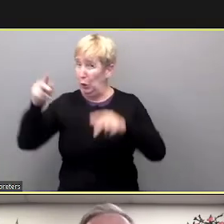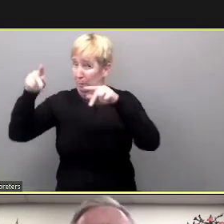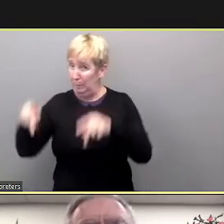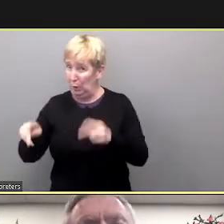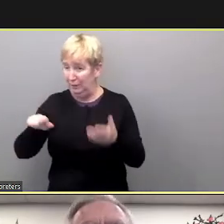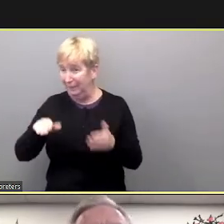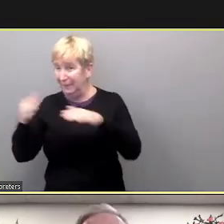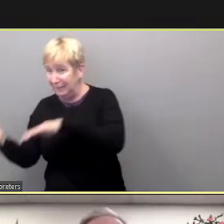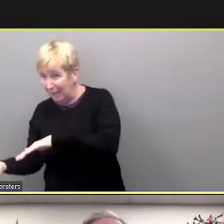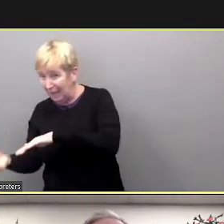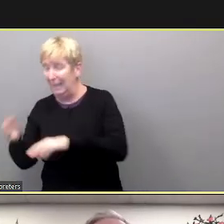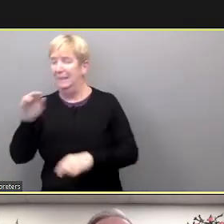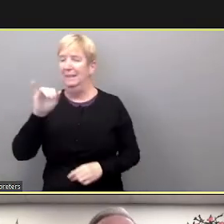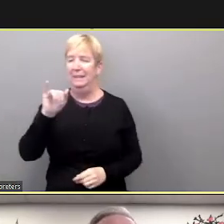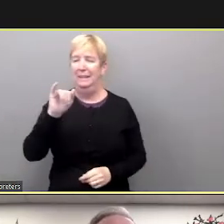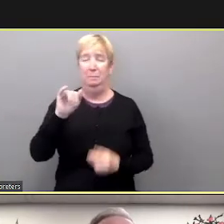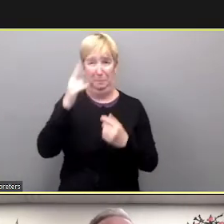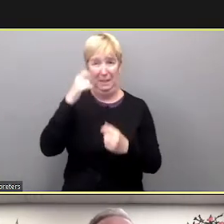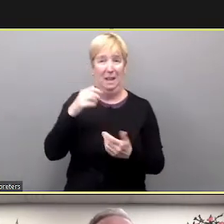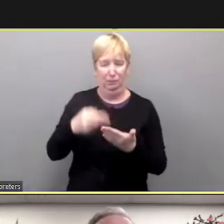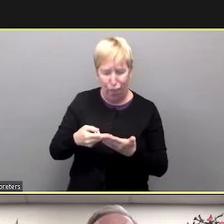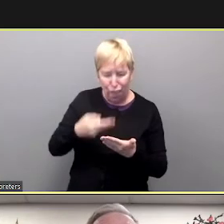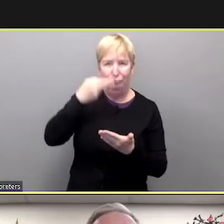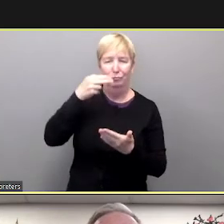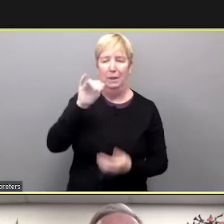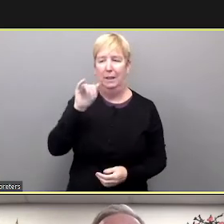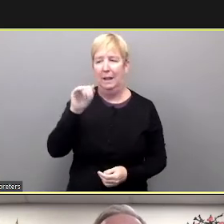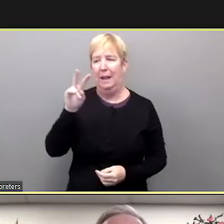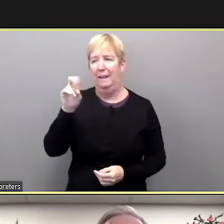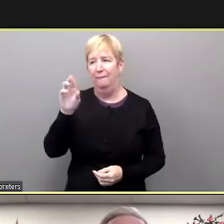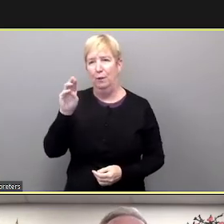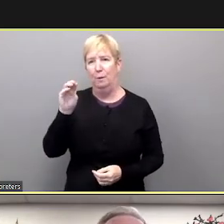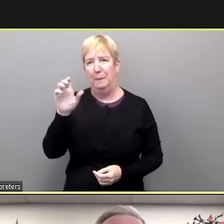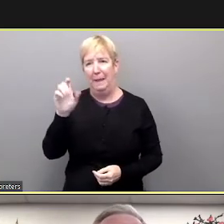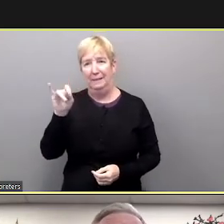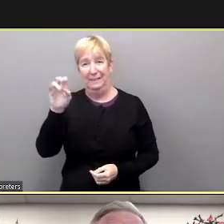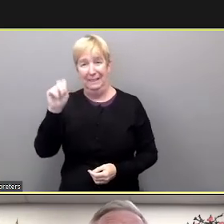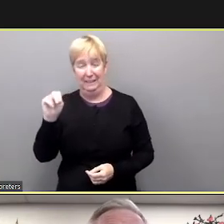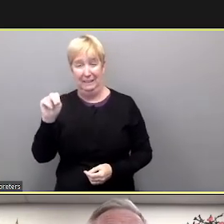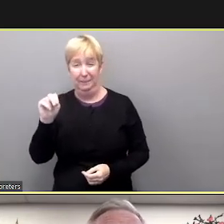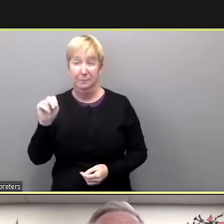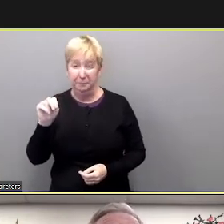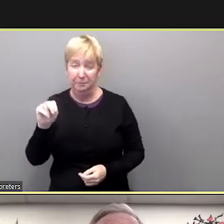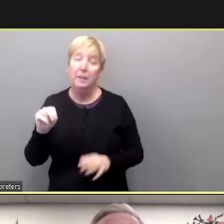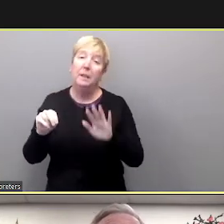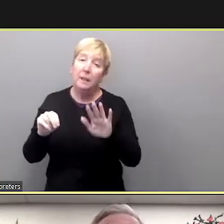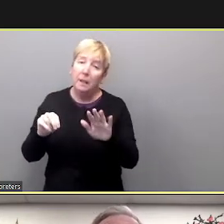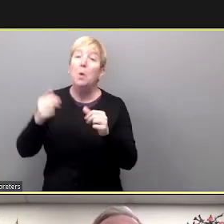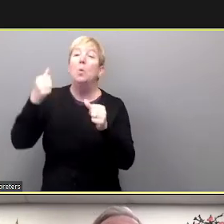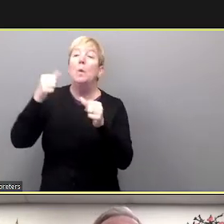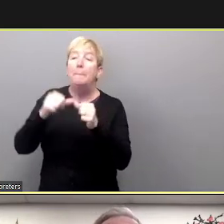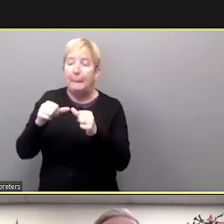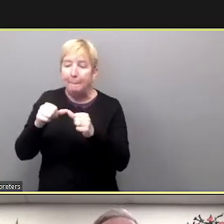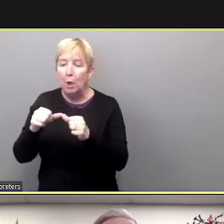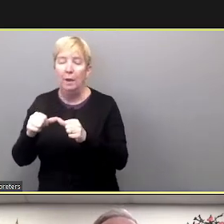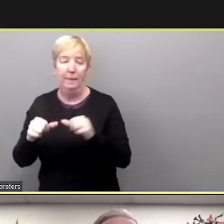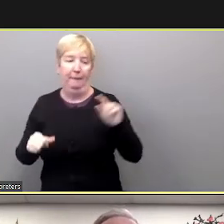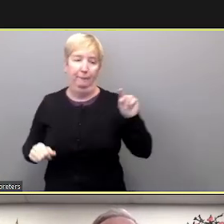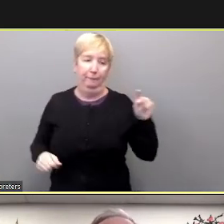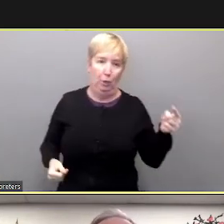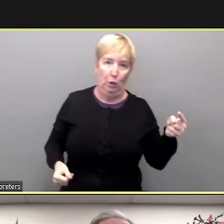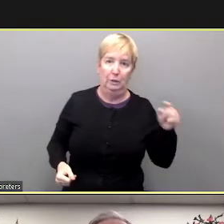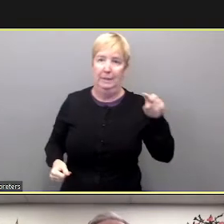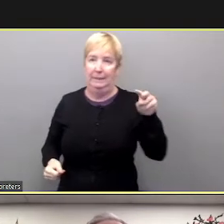case investigations that need to occur for the first two people who actually just delayed their care with COVID,